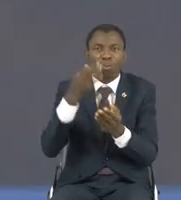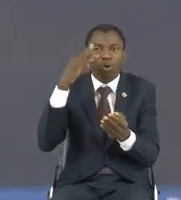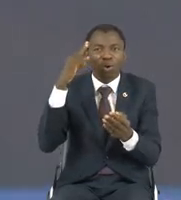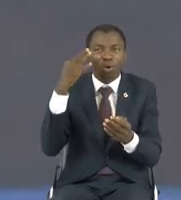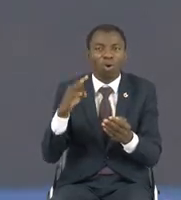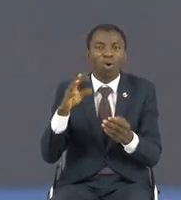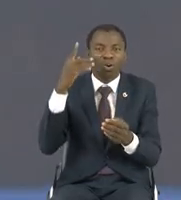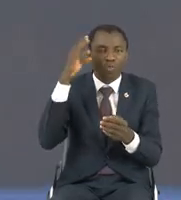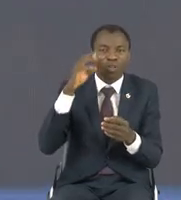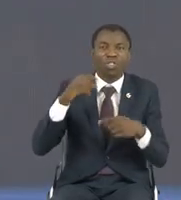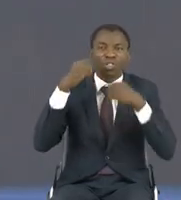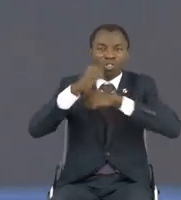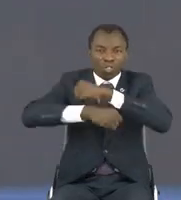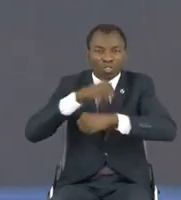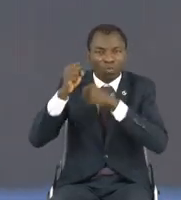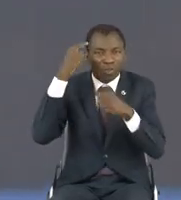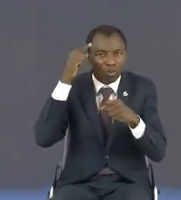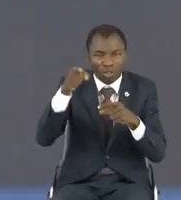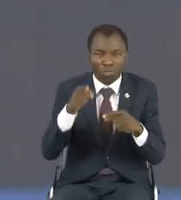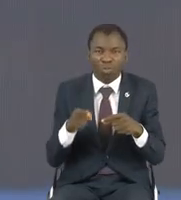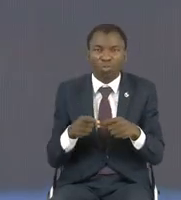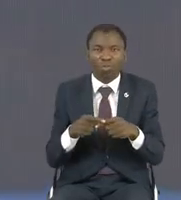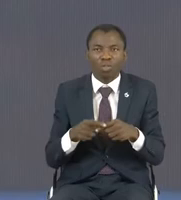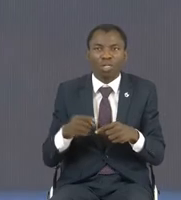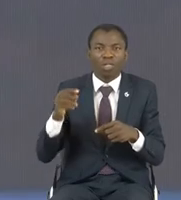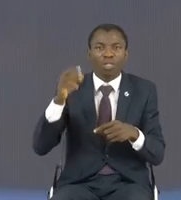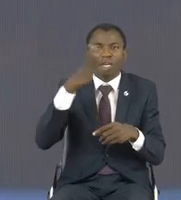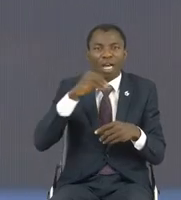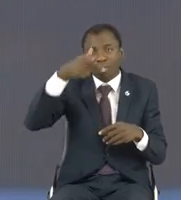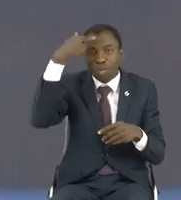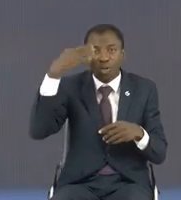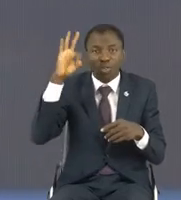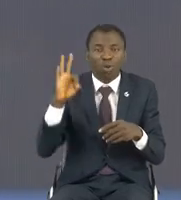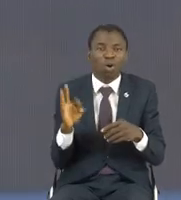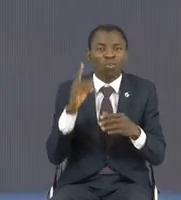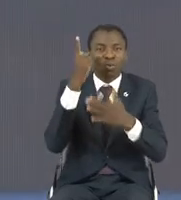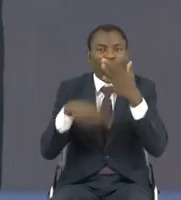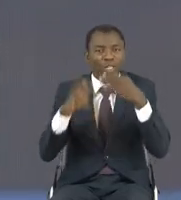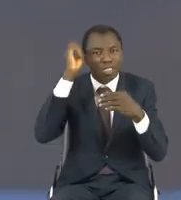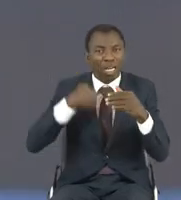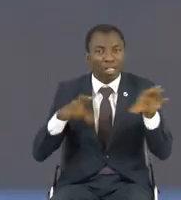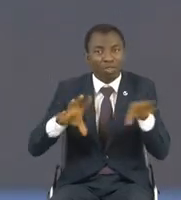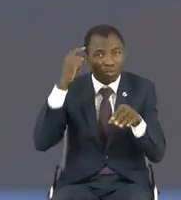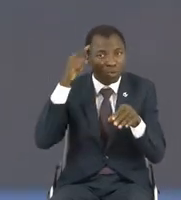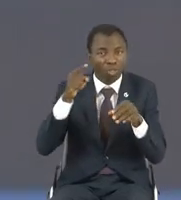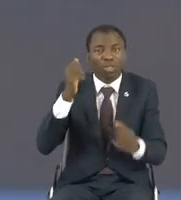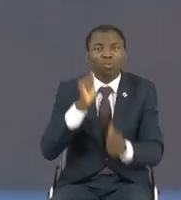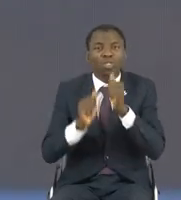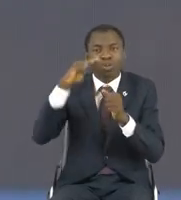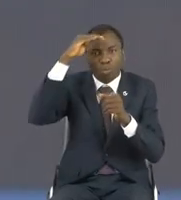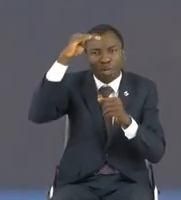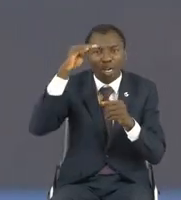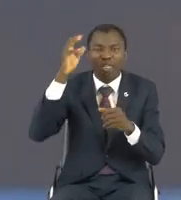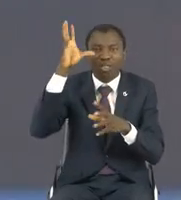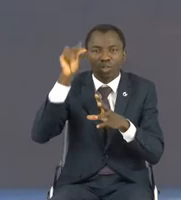of judgment for you because of what he has done for you, which no man, no